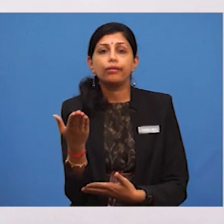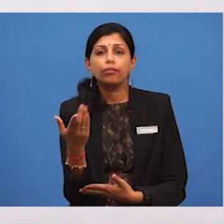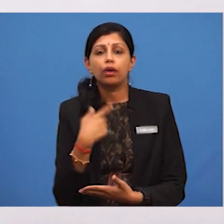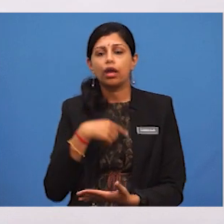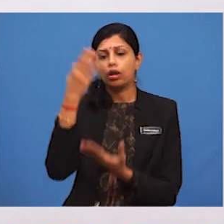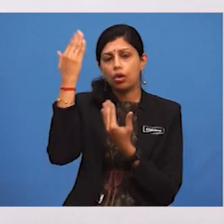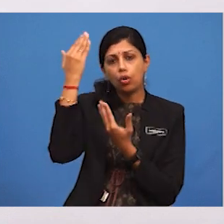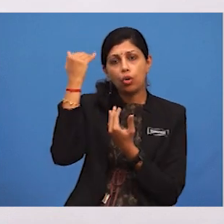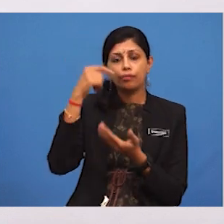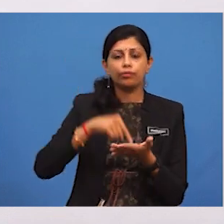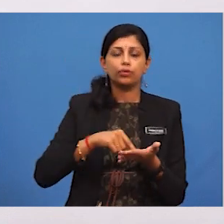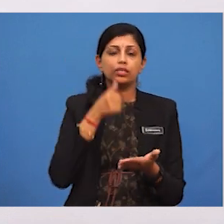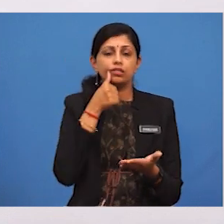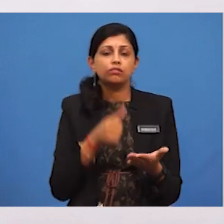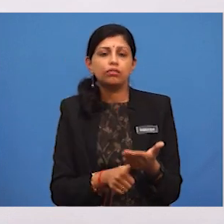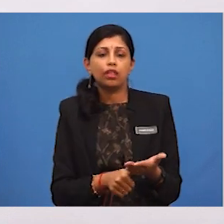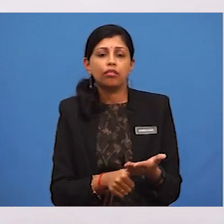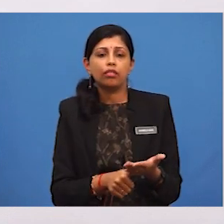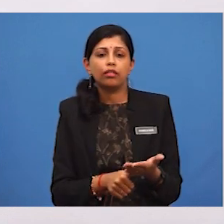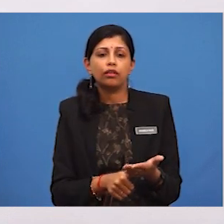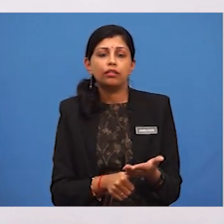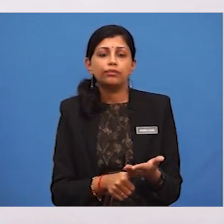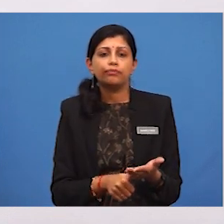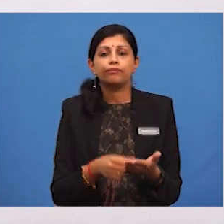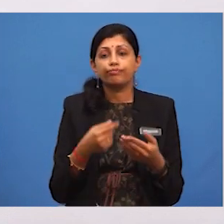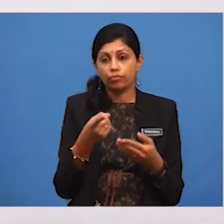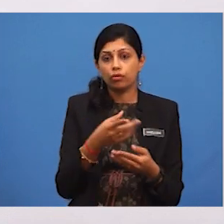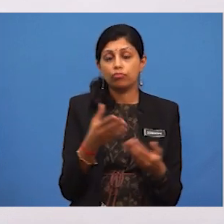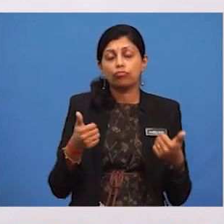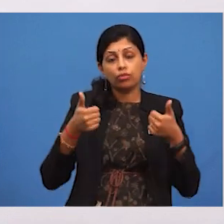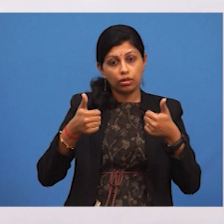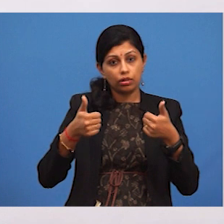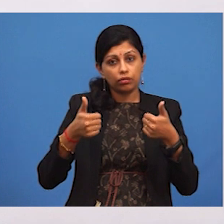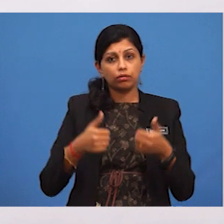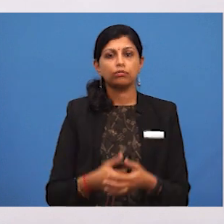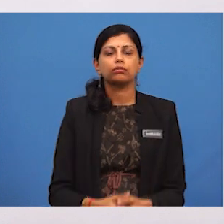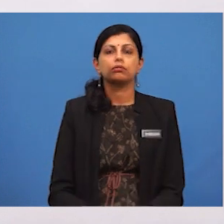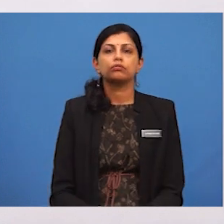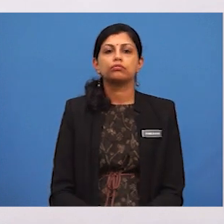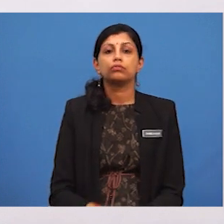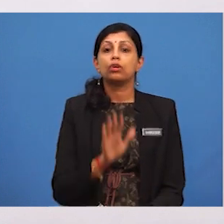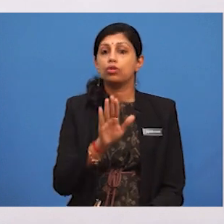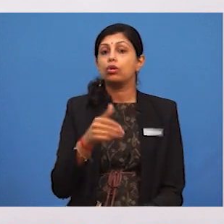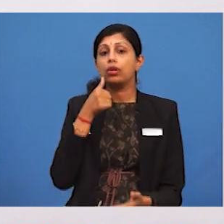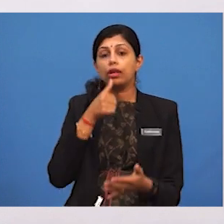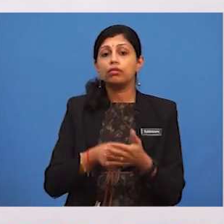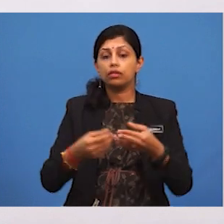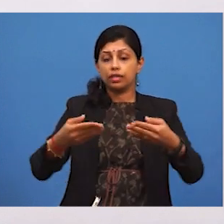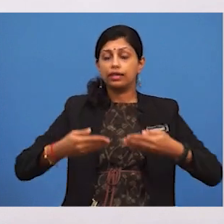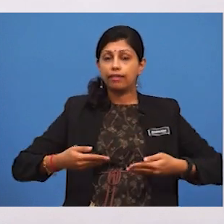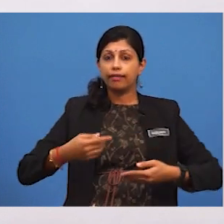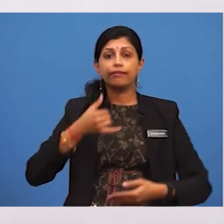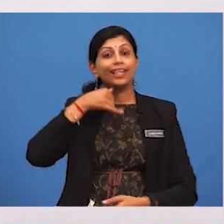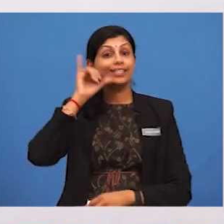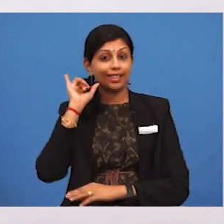this letter finds you in great health. Your letter arrived yesterday. I